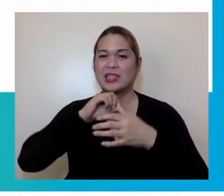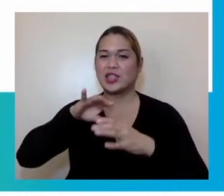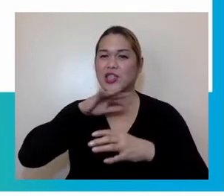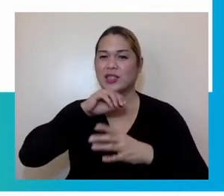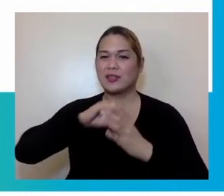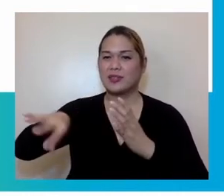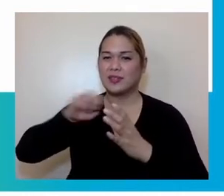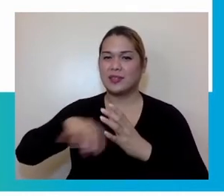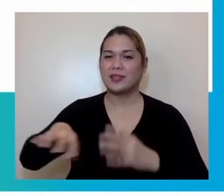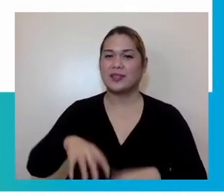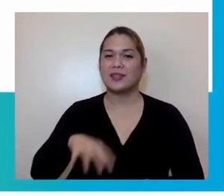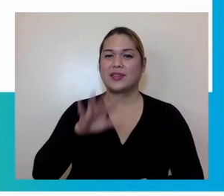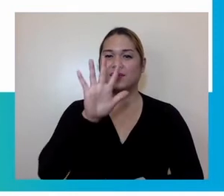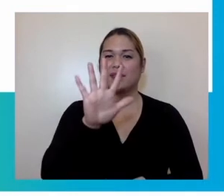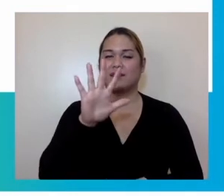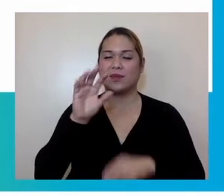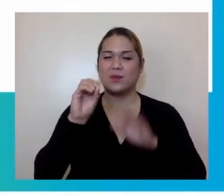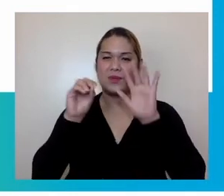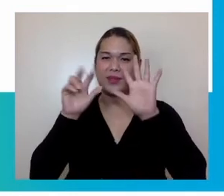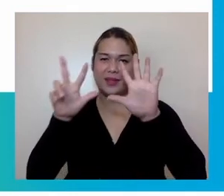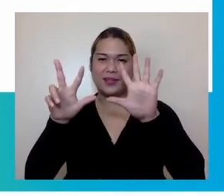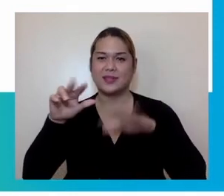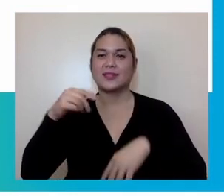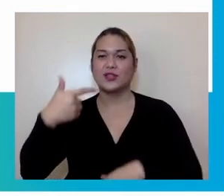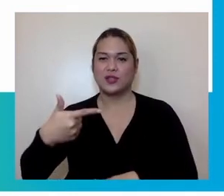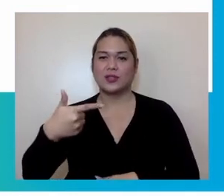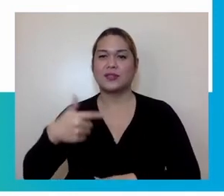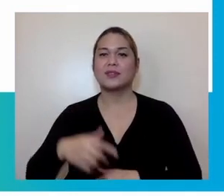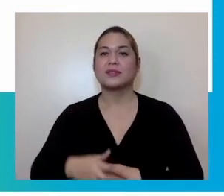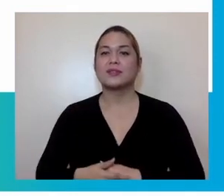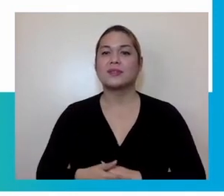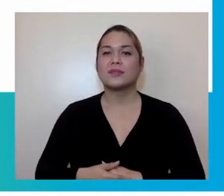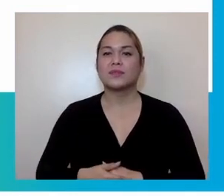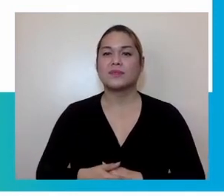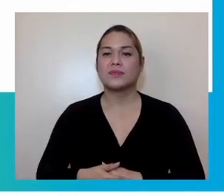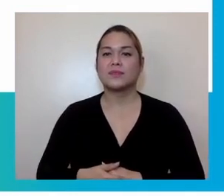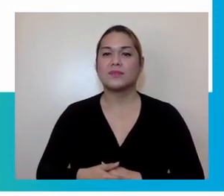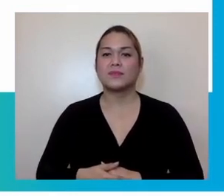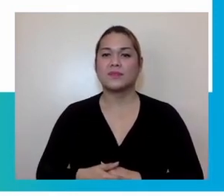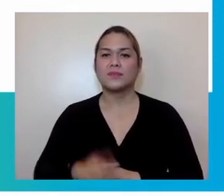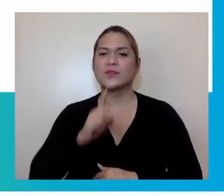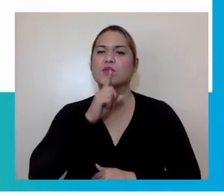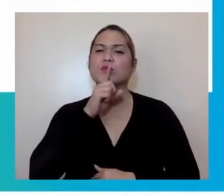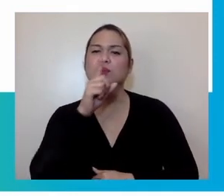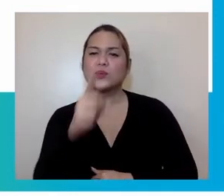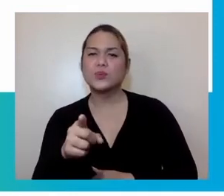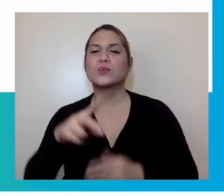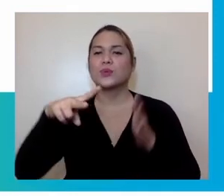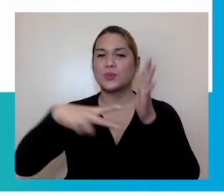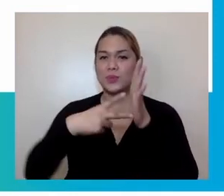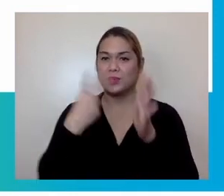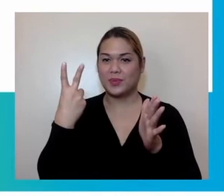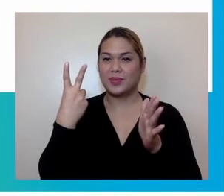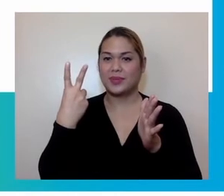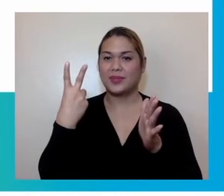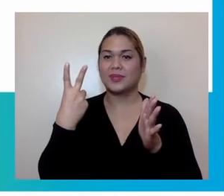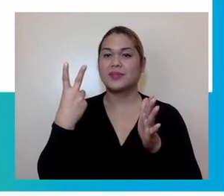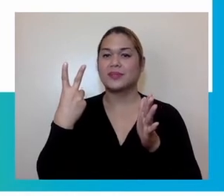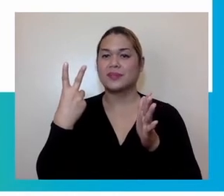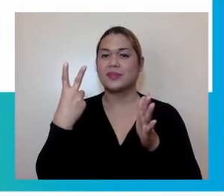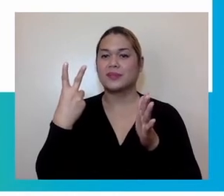per kilowatt hour, or about twice the carbon intensity of the average EU electricity grid, estimated